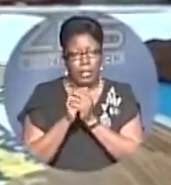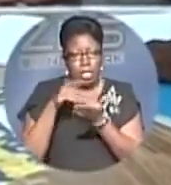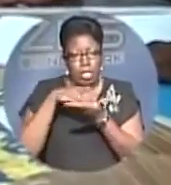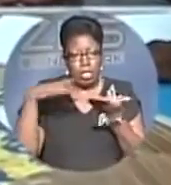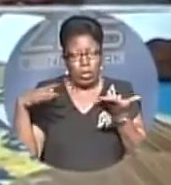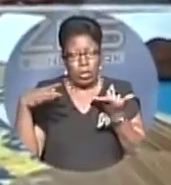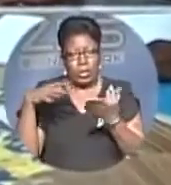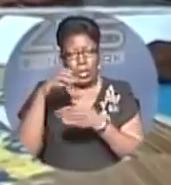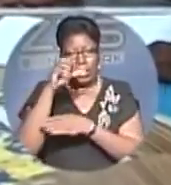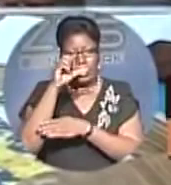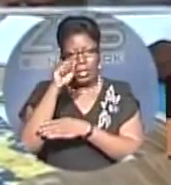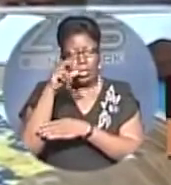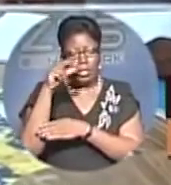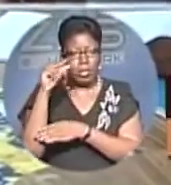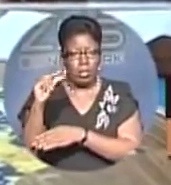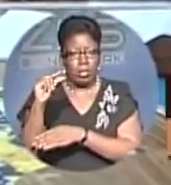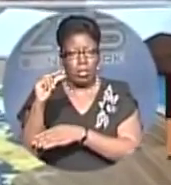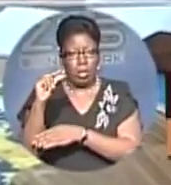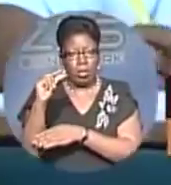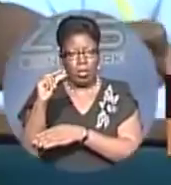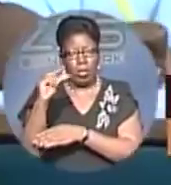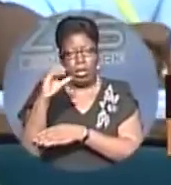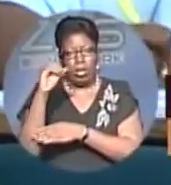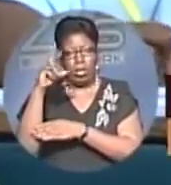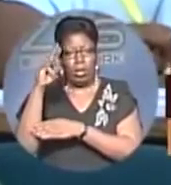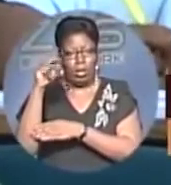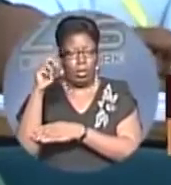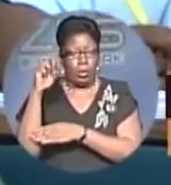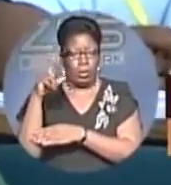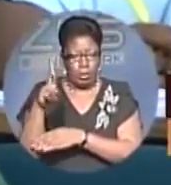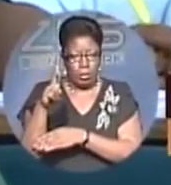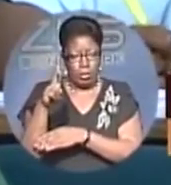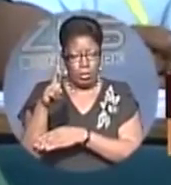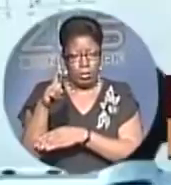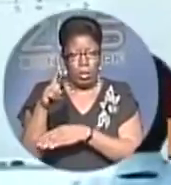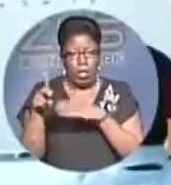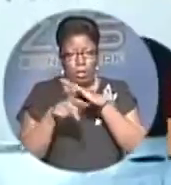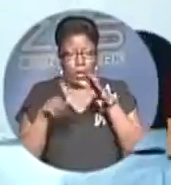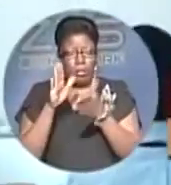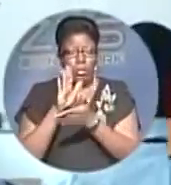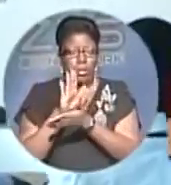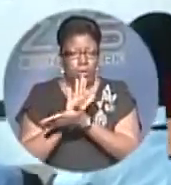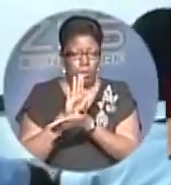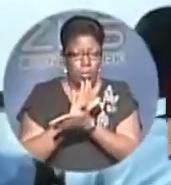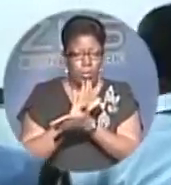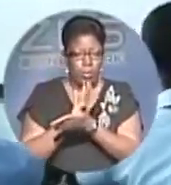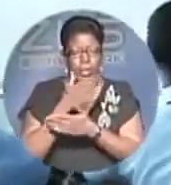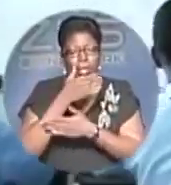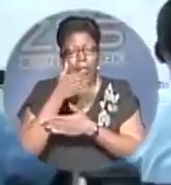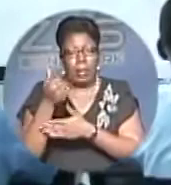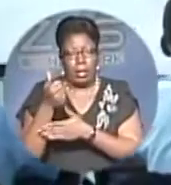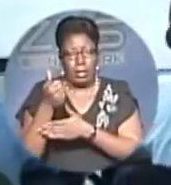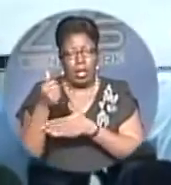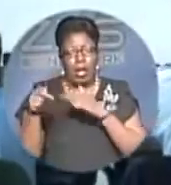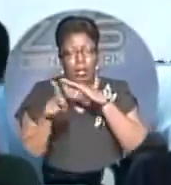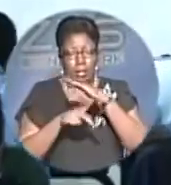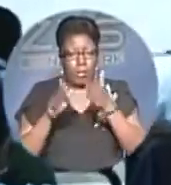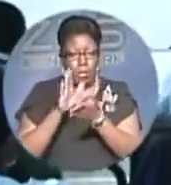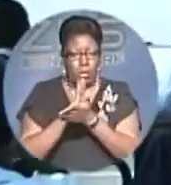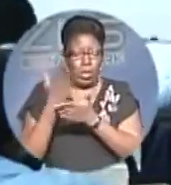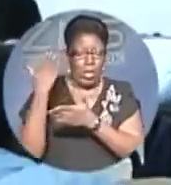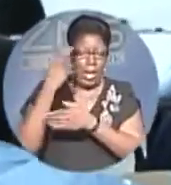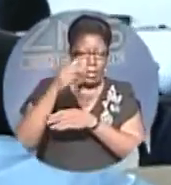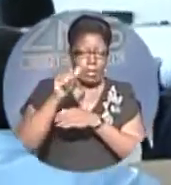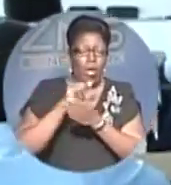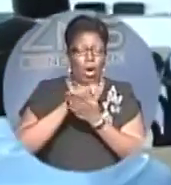Students at Snug Corner Primary School, attentive, focused, and making the most of their makeshift campus. Since last August, the students have